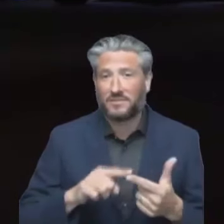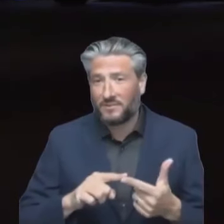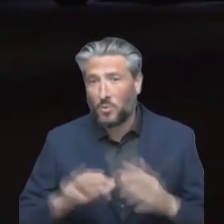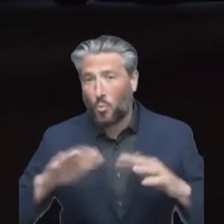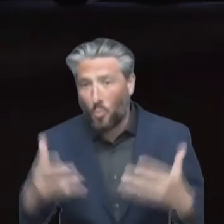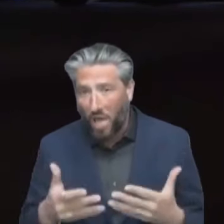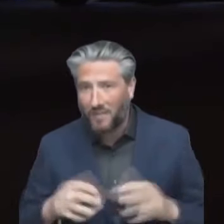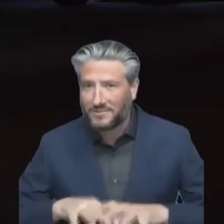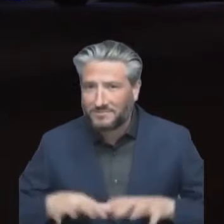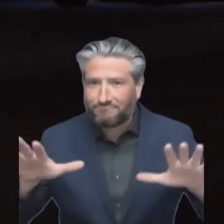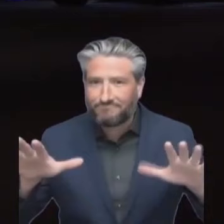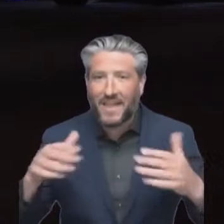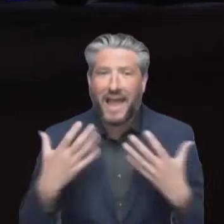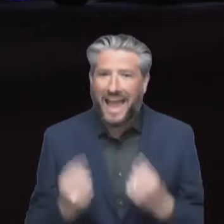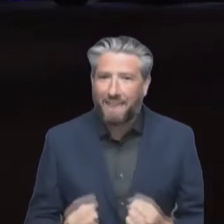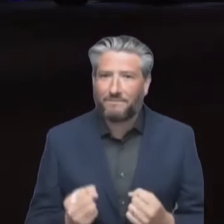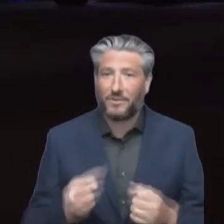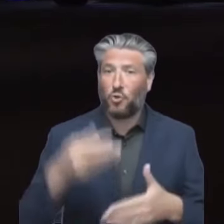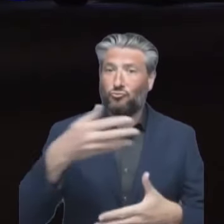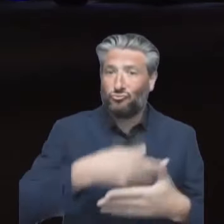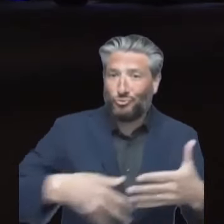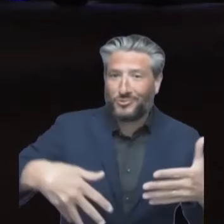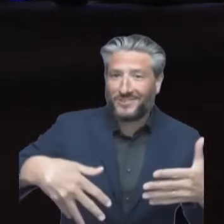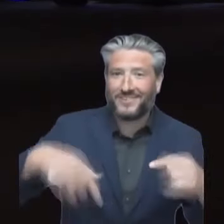roots, which have been nourished by French soil and